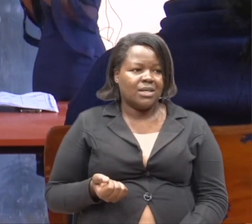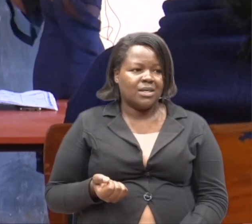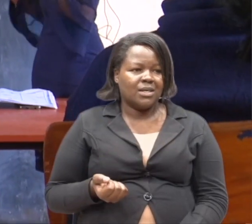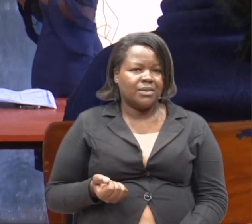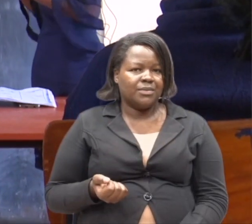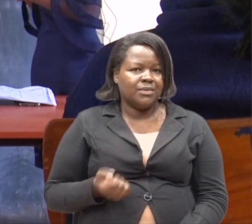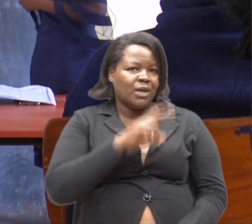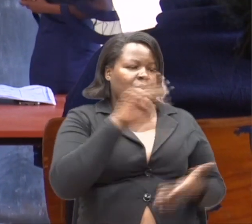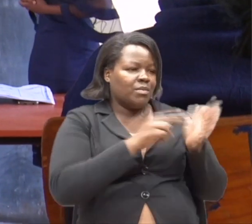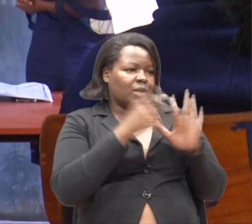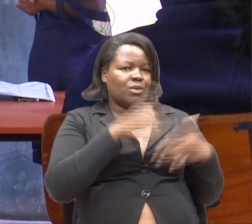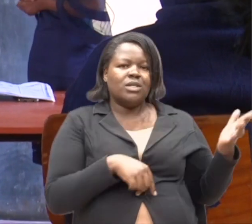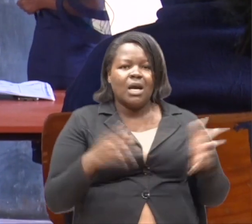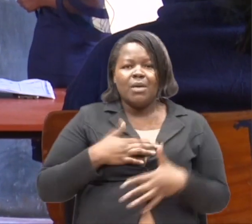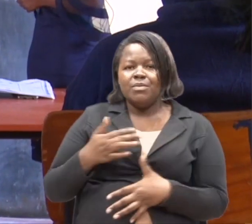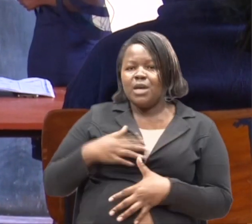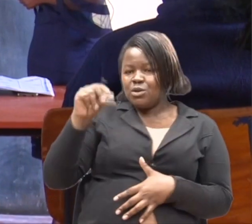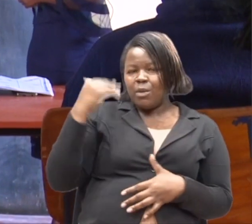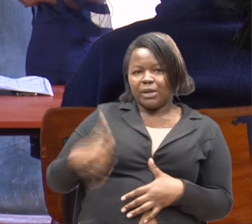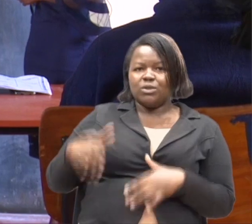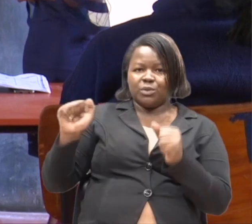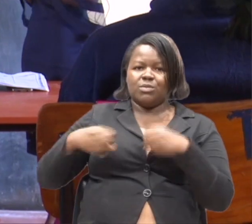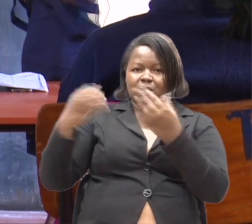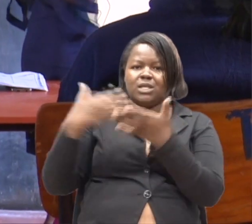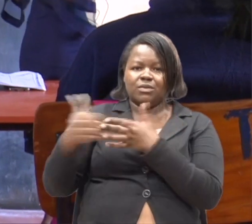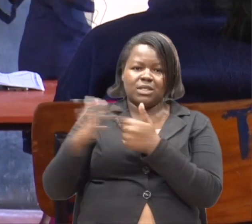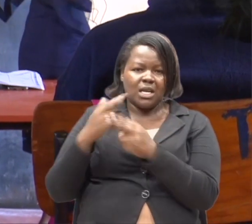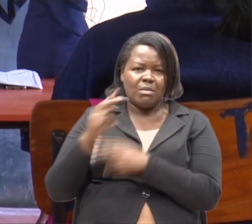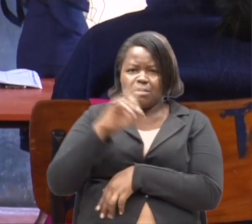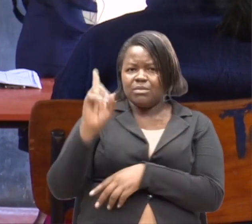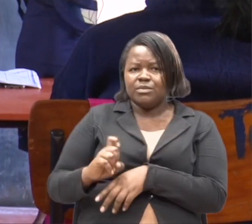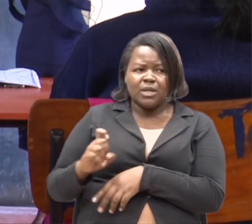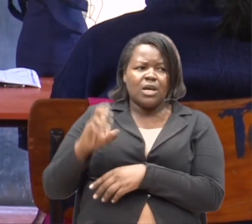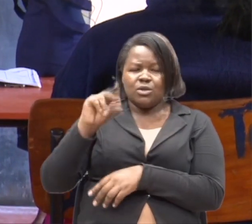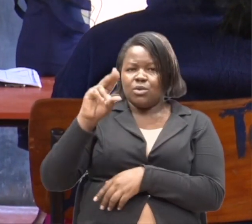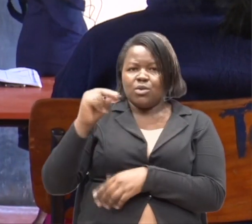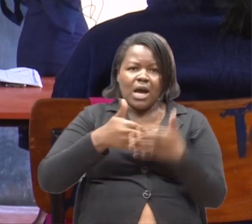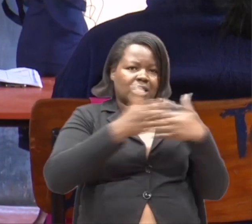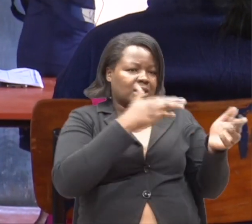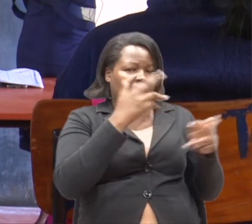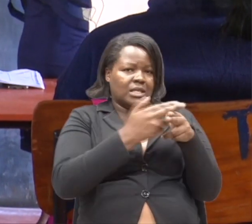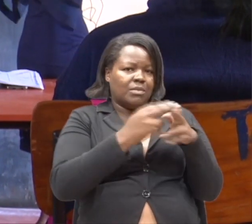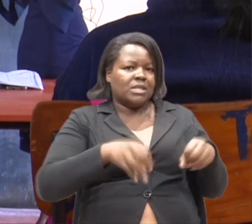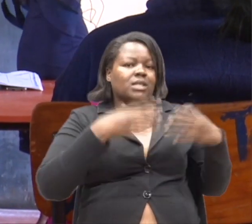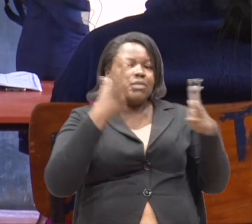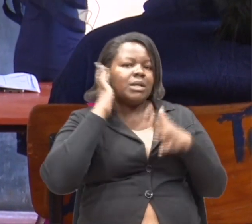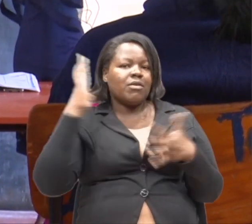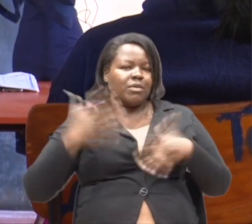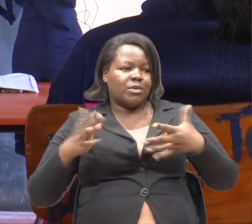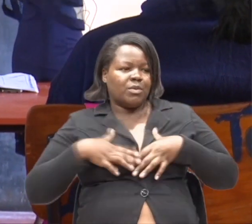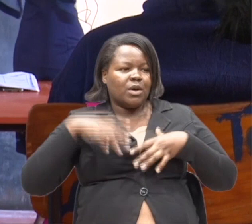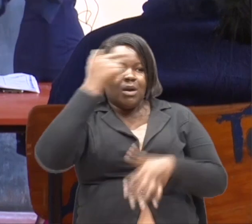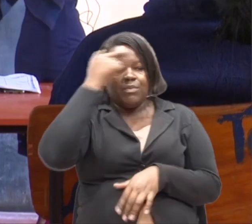What do you mean? Like, no one can give me a sign name. No, a sign name is basically given by the only deaf